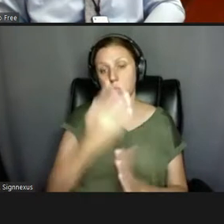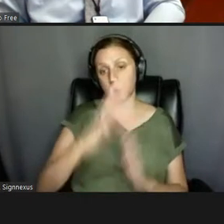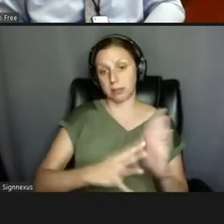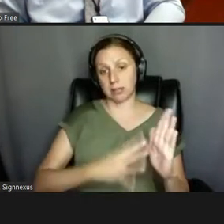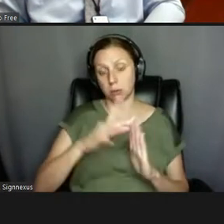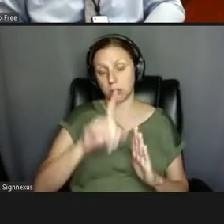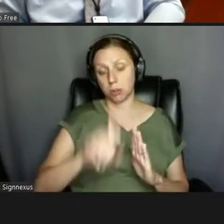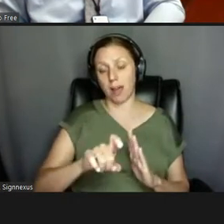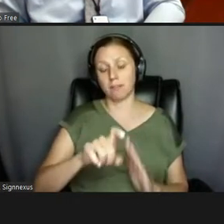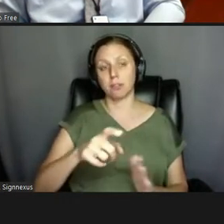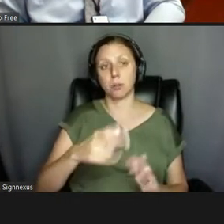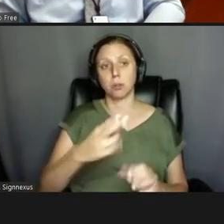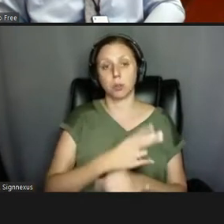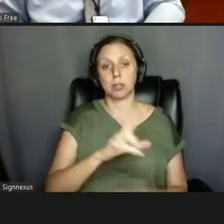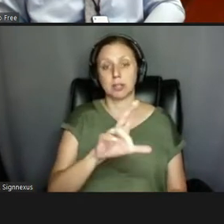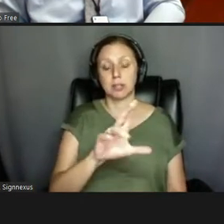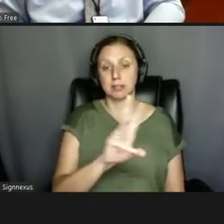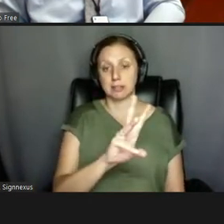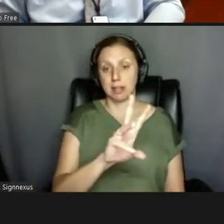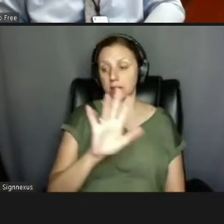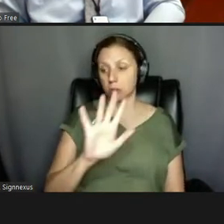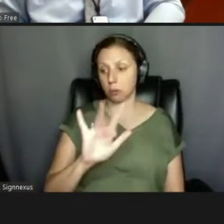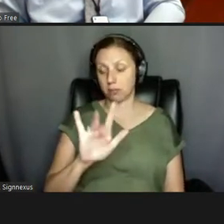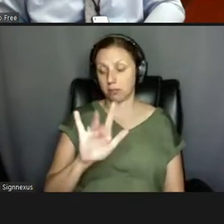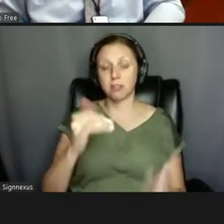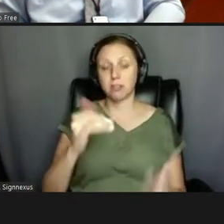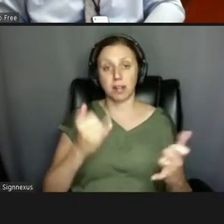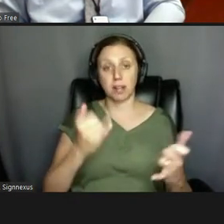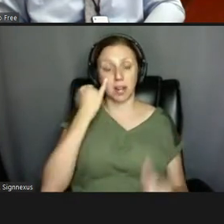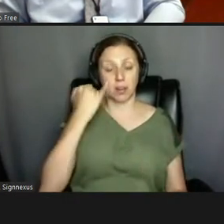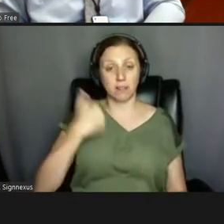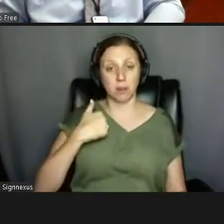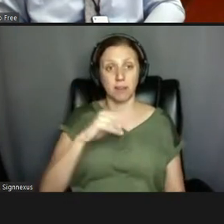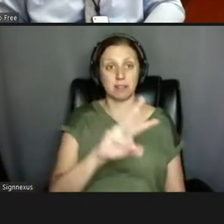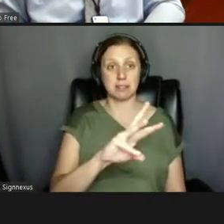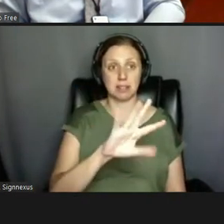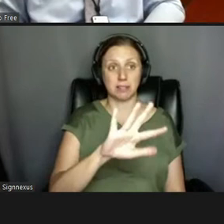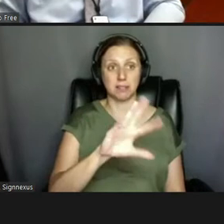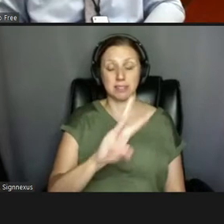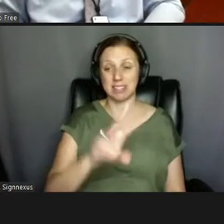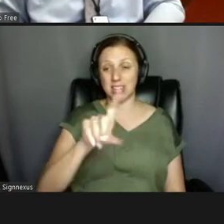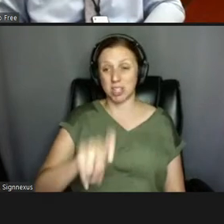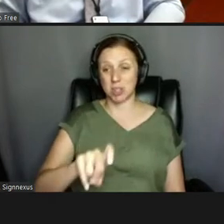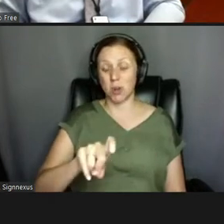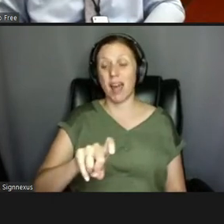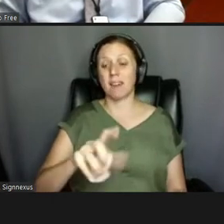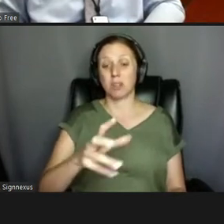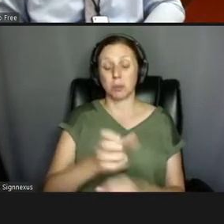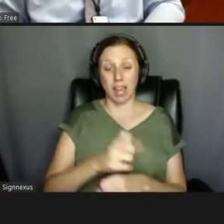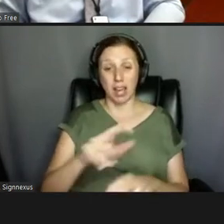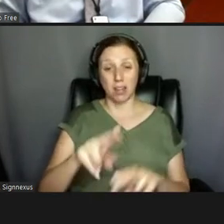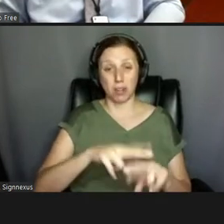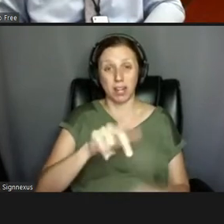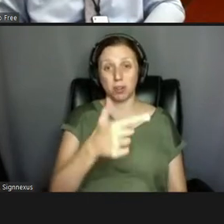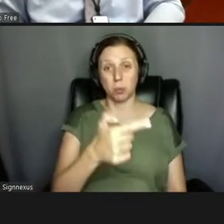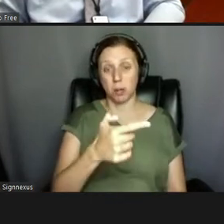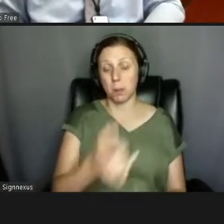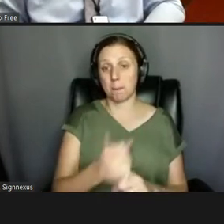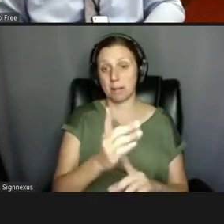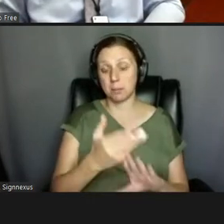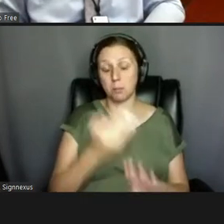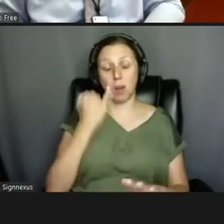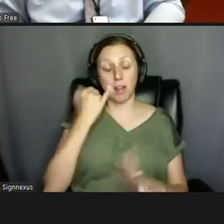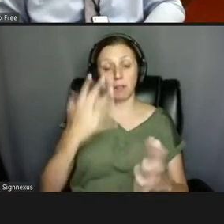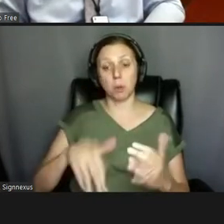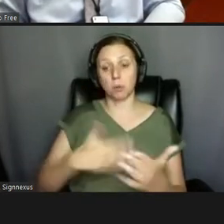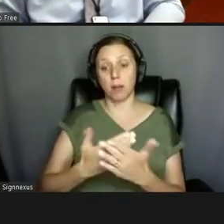make a 6:25. So right now, if you make a 6:56, you'll have to make a train that's 21 minutes earlier. If you want to get in before